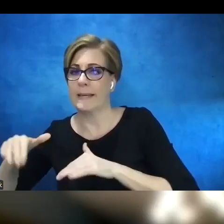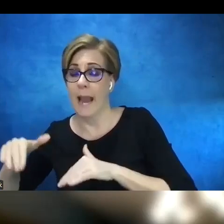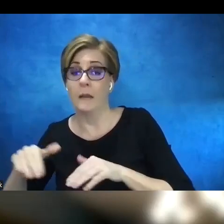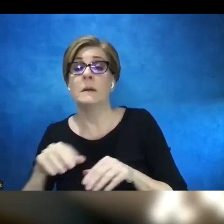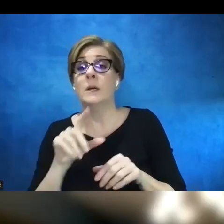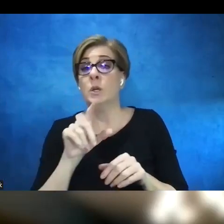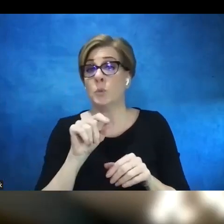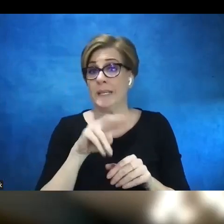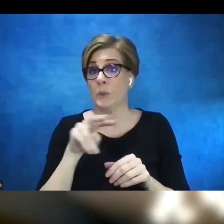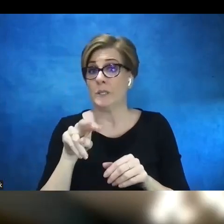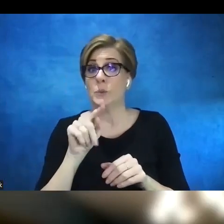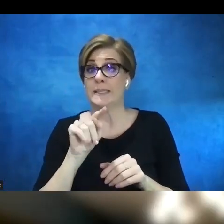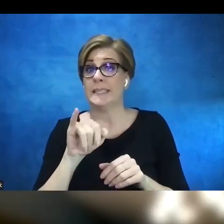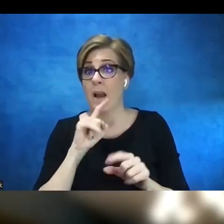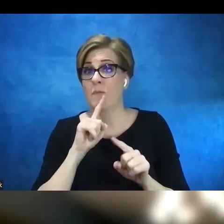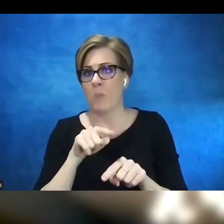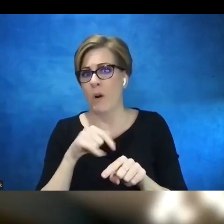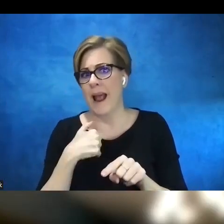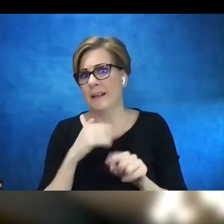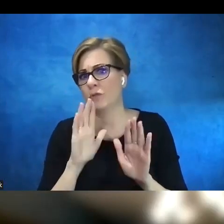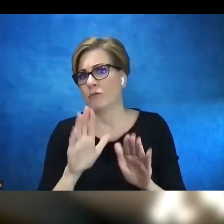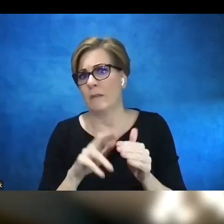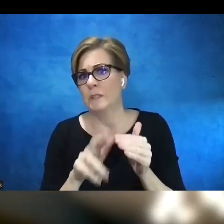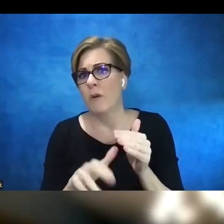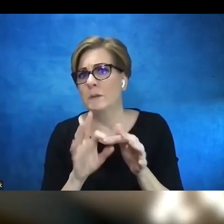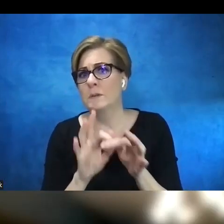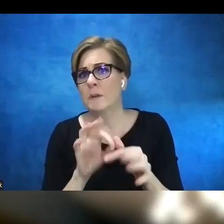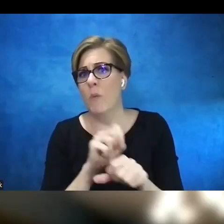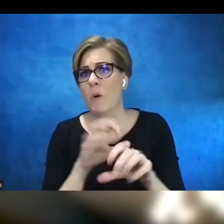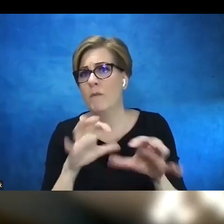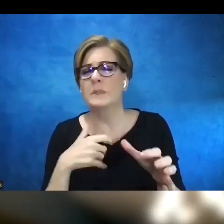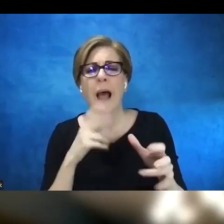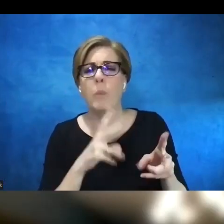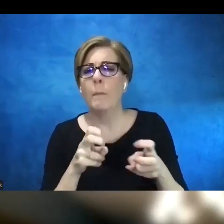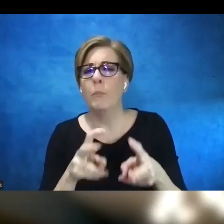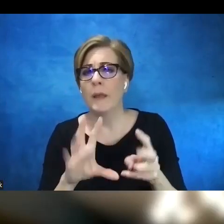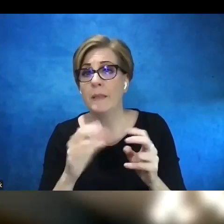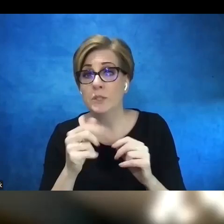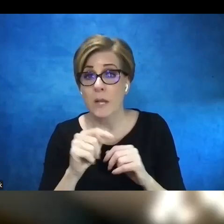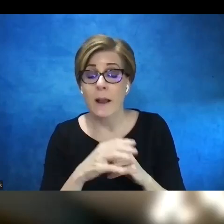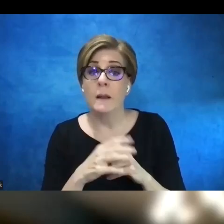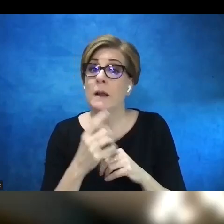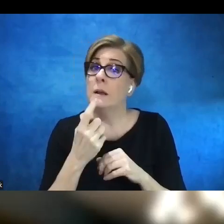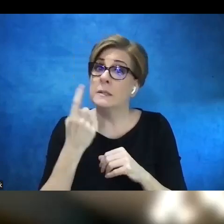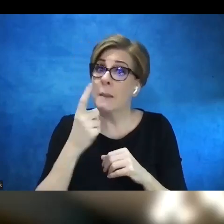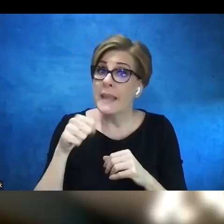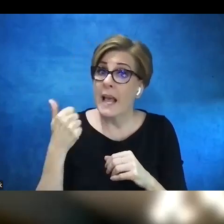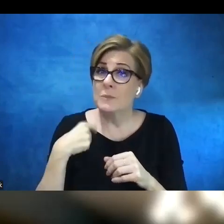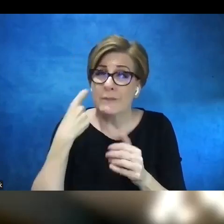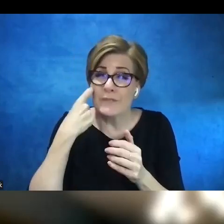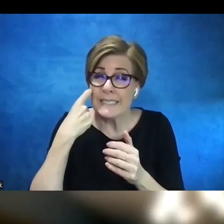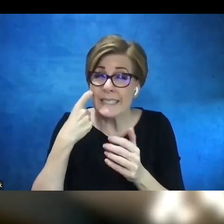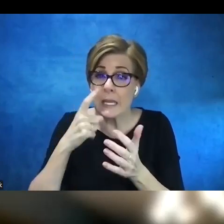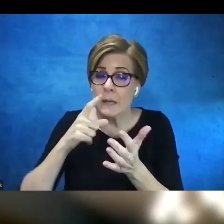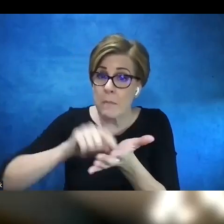results related to workforce that I can put a link to in the chat. One other thing we recently worked on, NASHPD just published